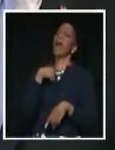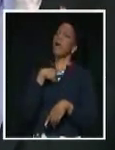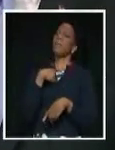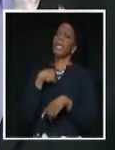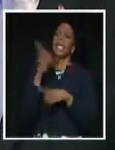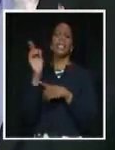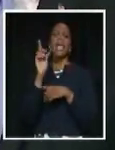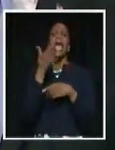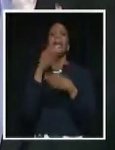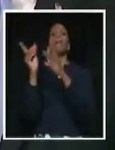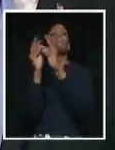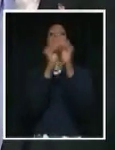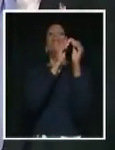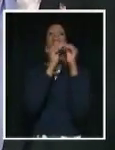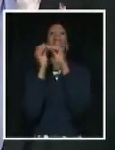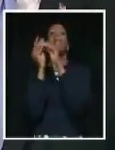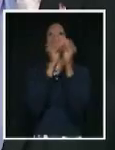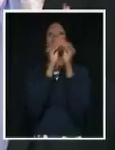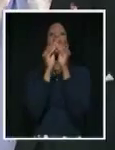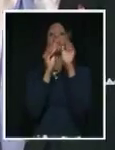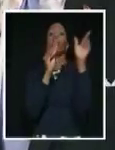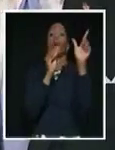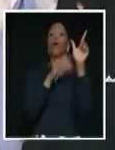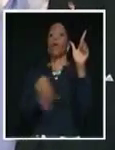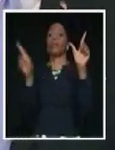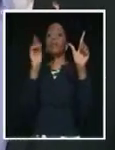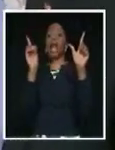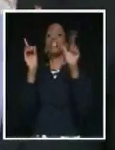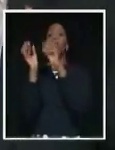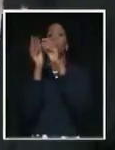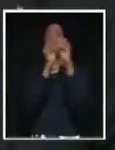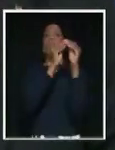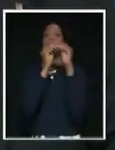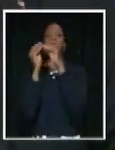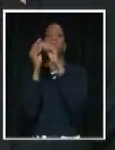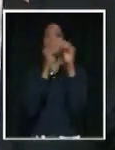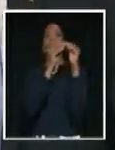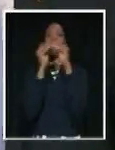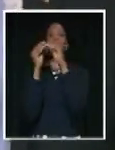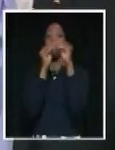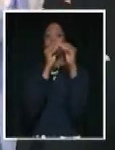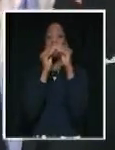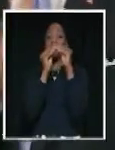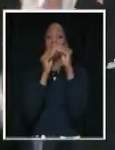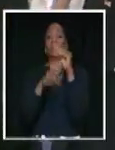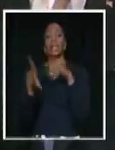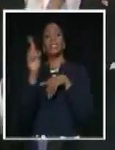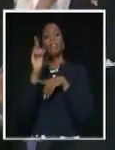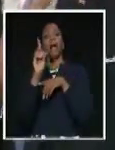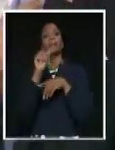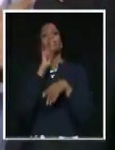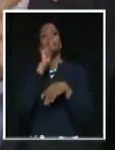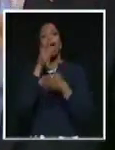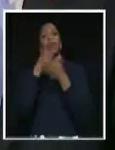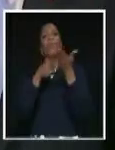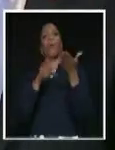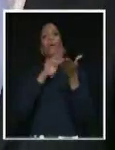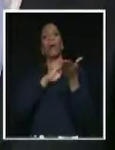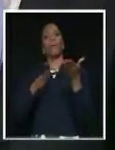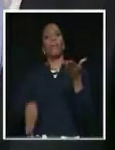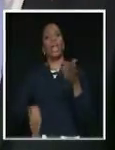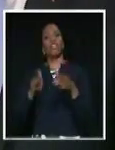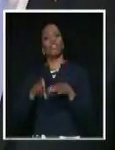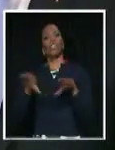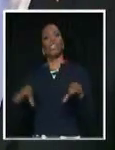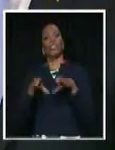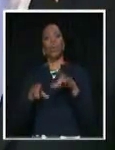who looks at that ad knows what he's up to, and is what his boss Rudy Giuliani used to be up to, and it's not what a mayor should be doing. Okay. Look, I